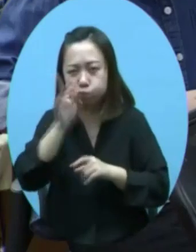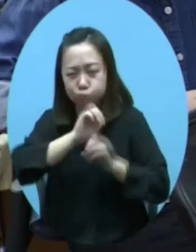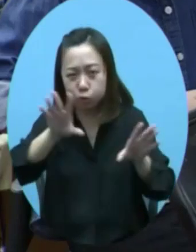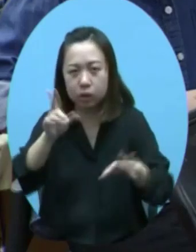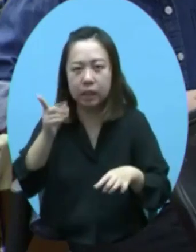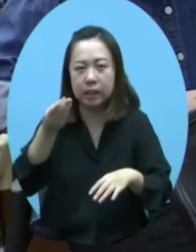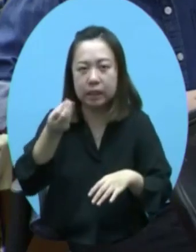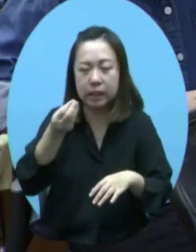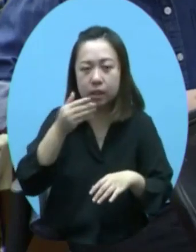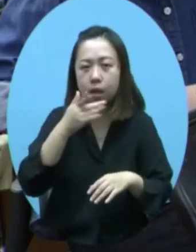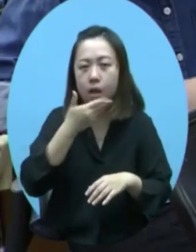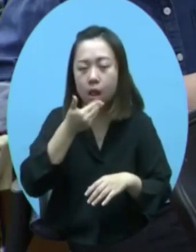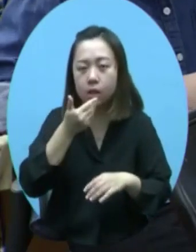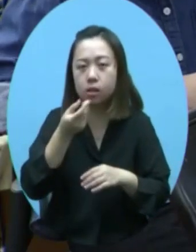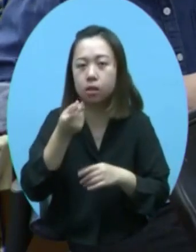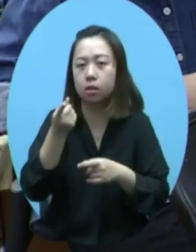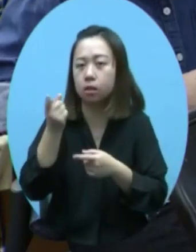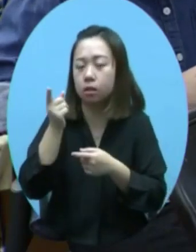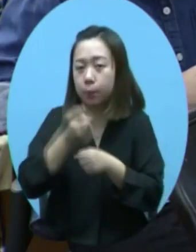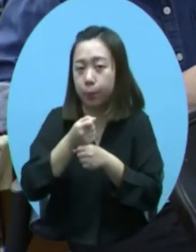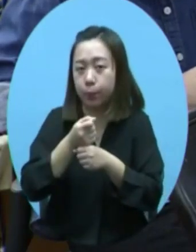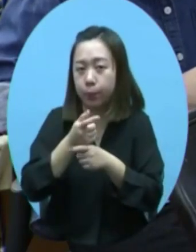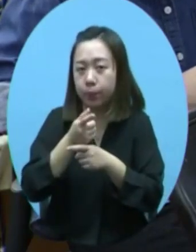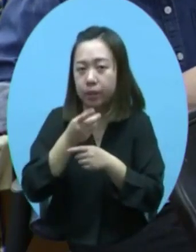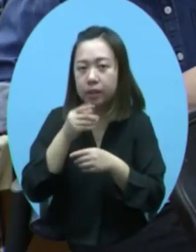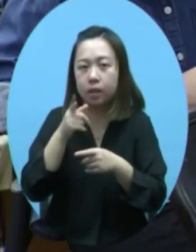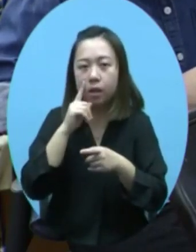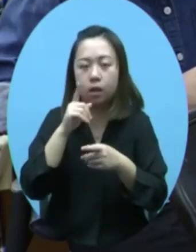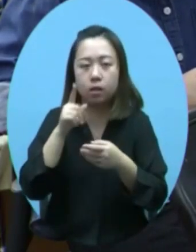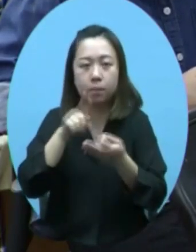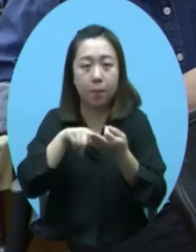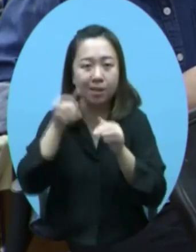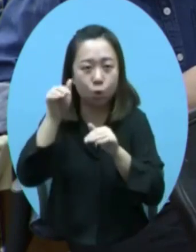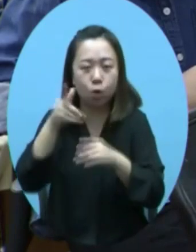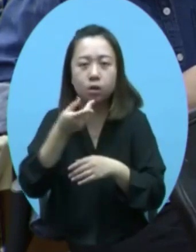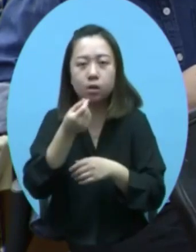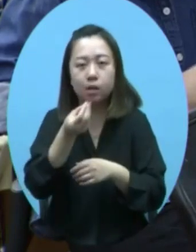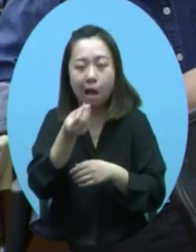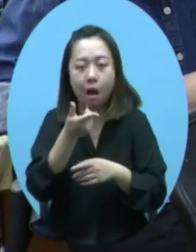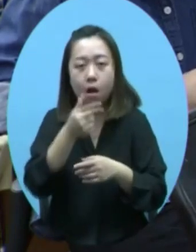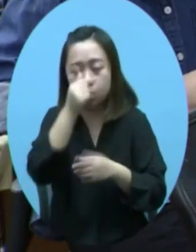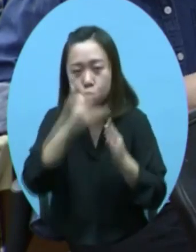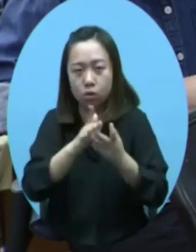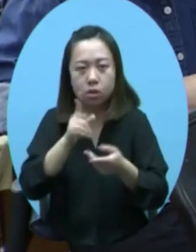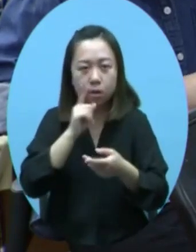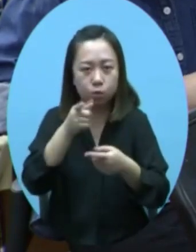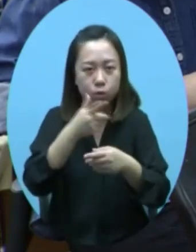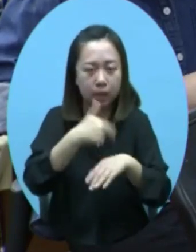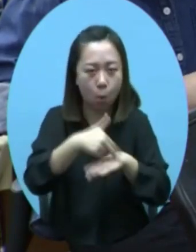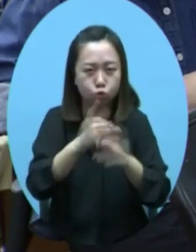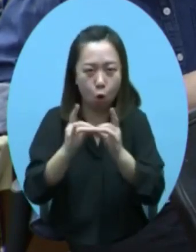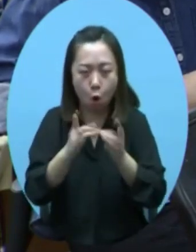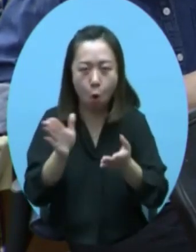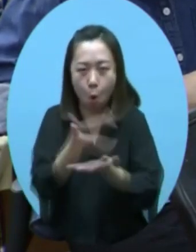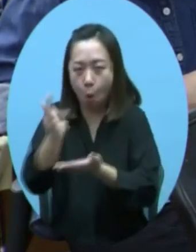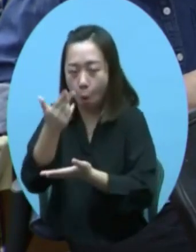it's rumored that the ICU at the Queen Elizabeth Hospital are being vacated for the serious cases. I just want to confirm. And